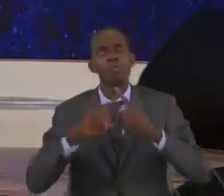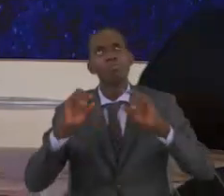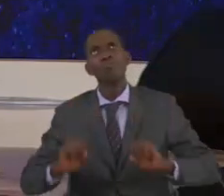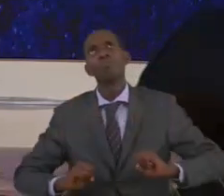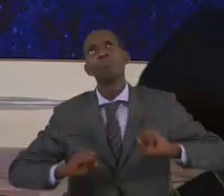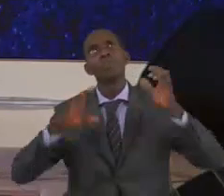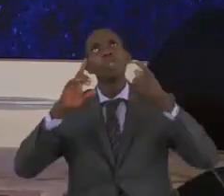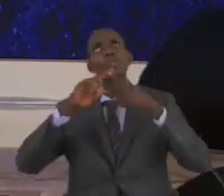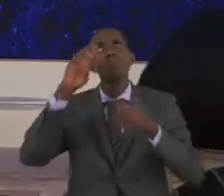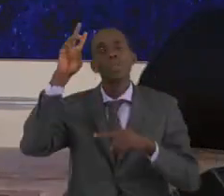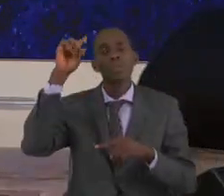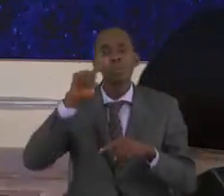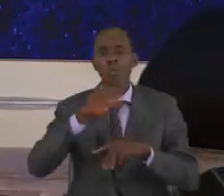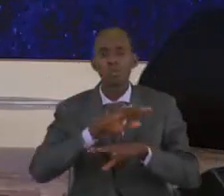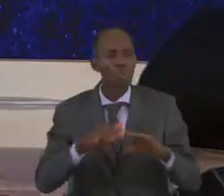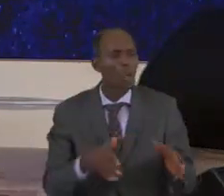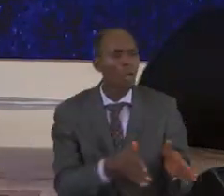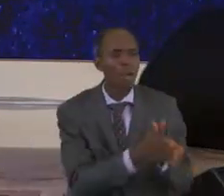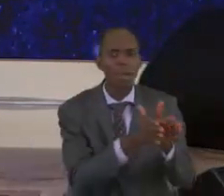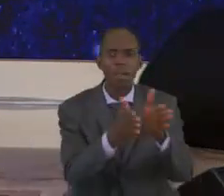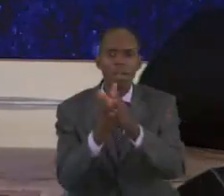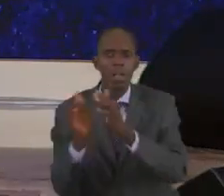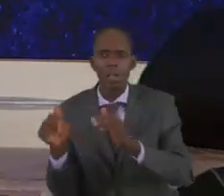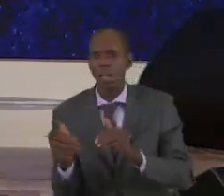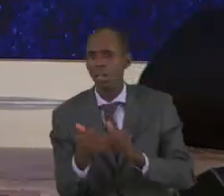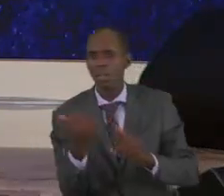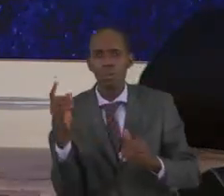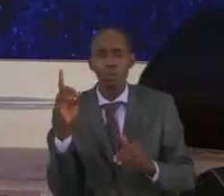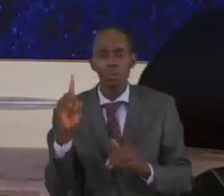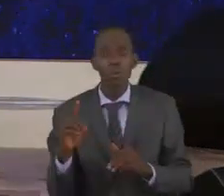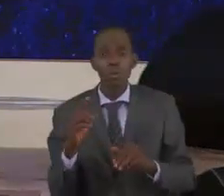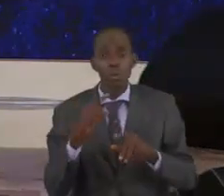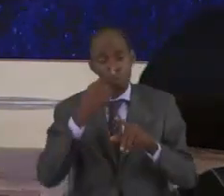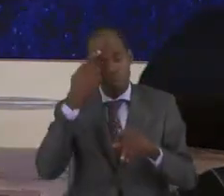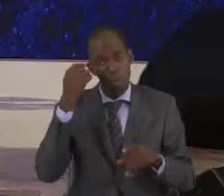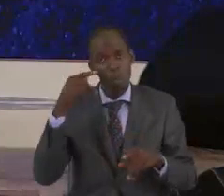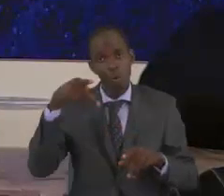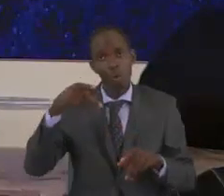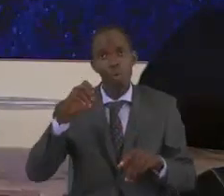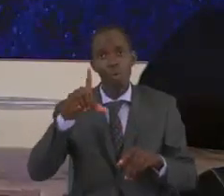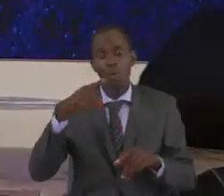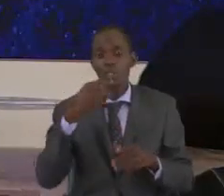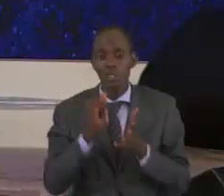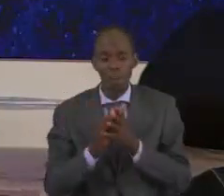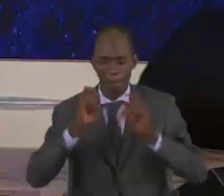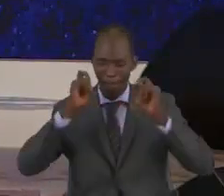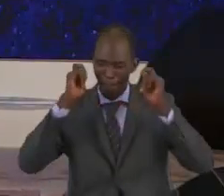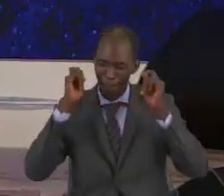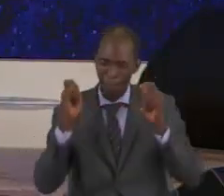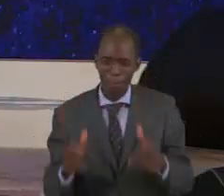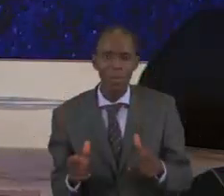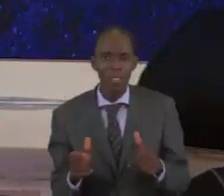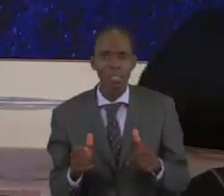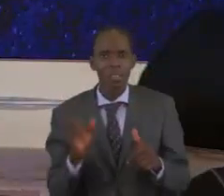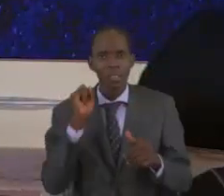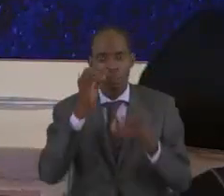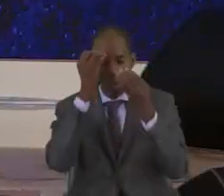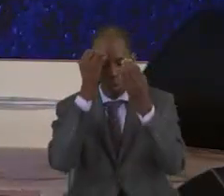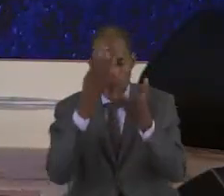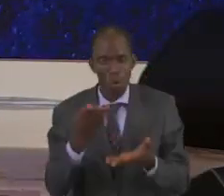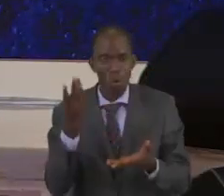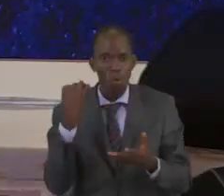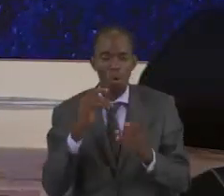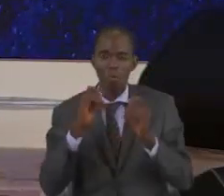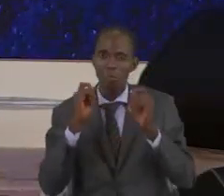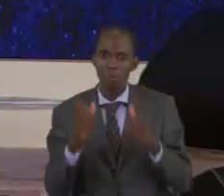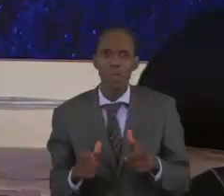unto Him. You don't ask anyone. He said, immediately His obedience was prompt.